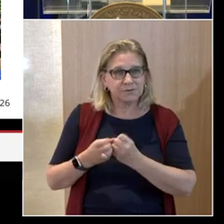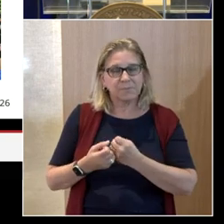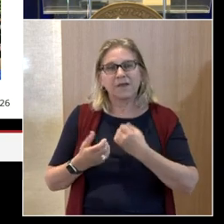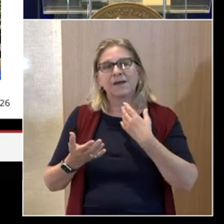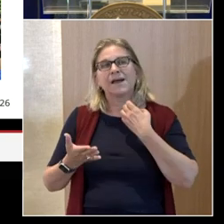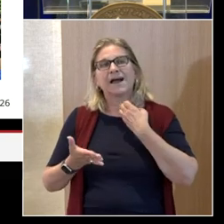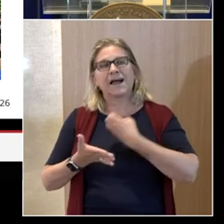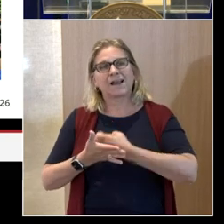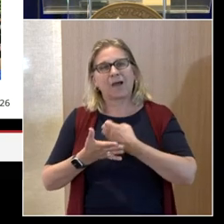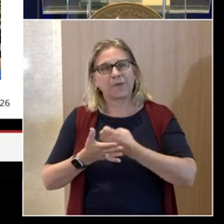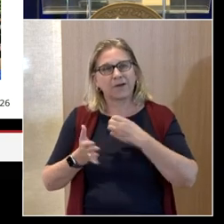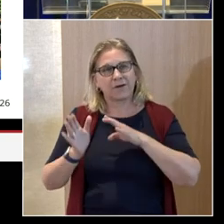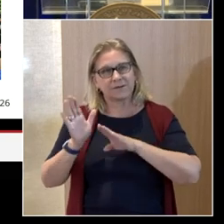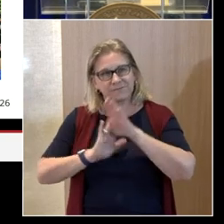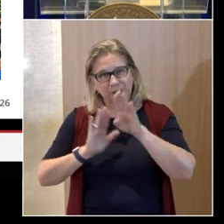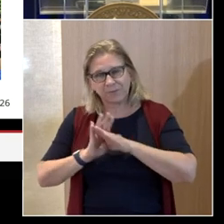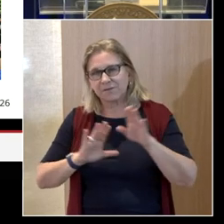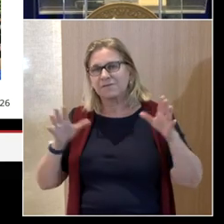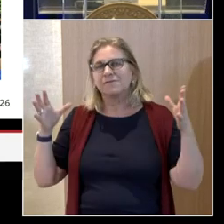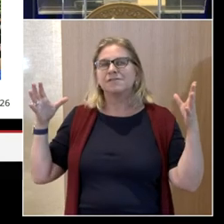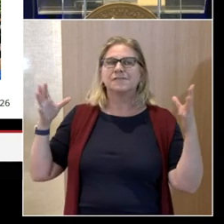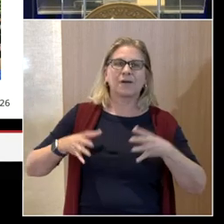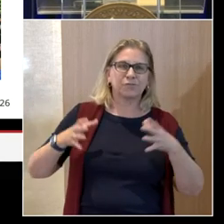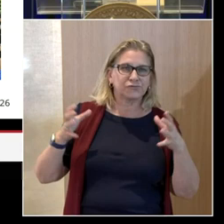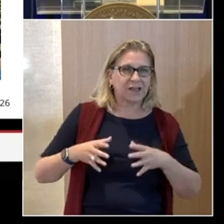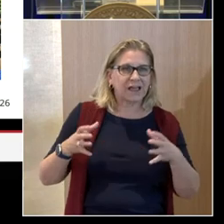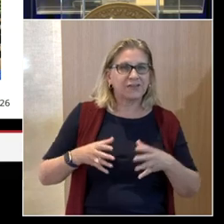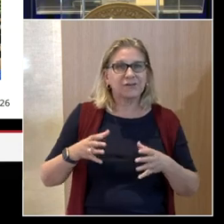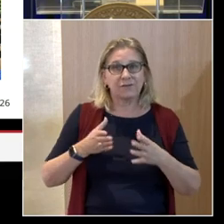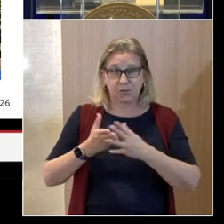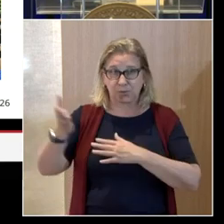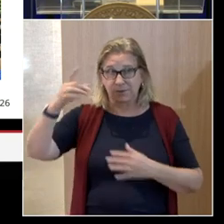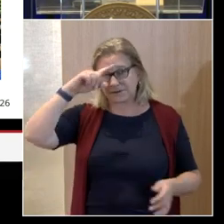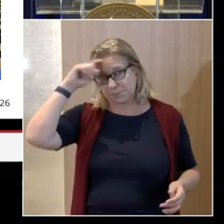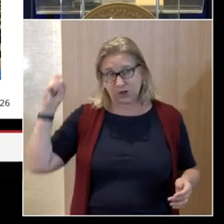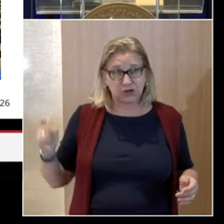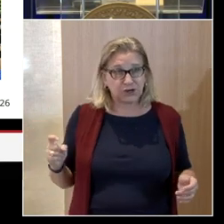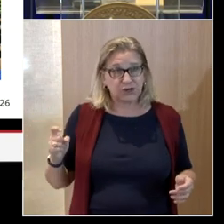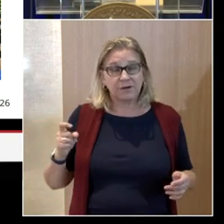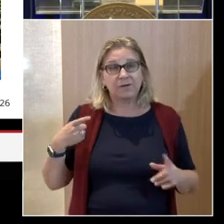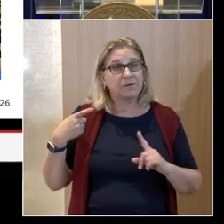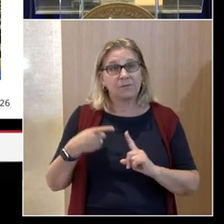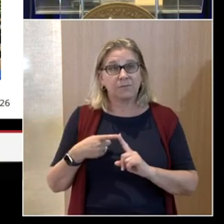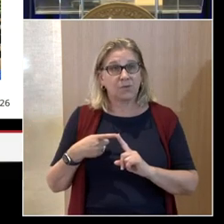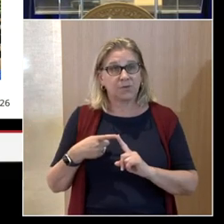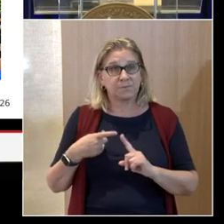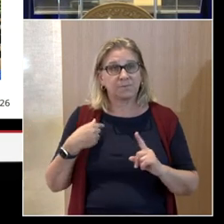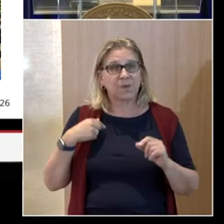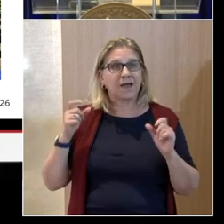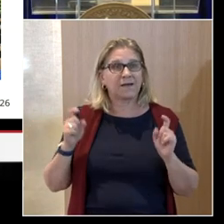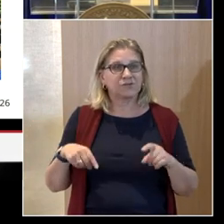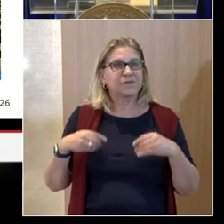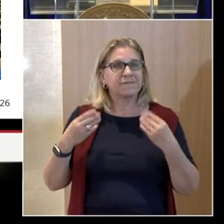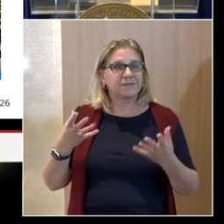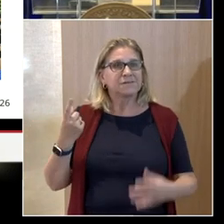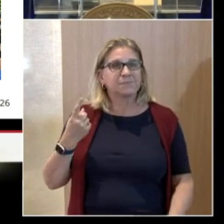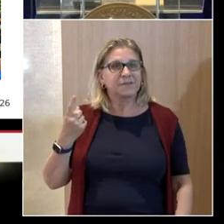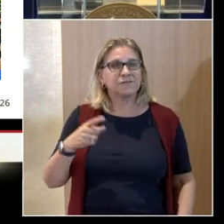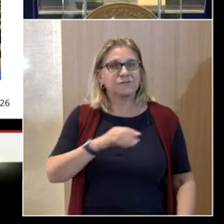and focus groups, all with the idea, the critical point, and I guess I missed this in the previous slide, we have to deliver something to the mayor by November,